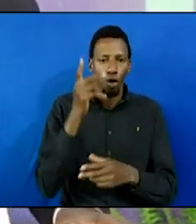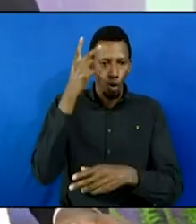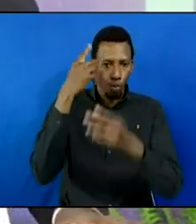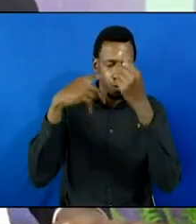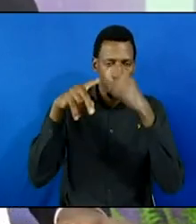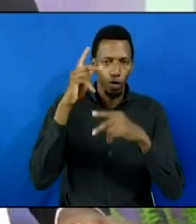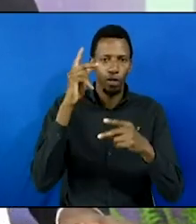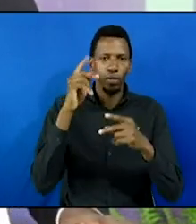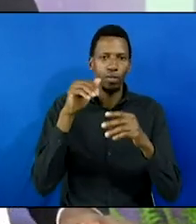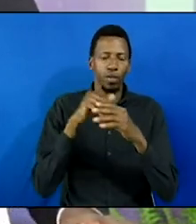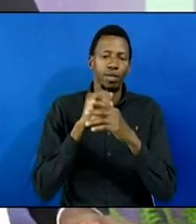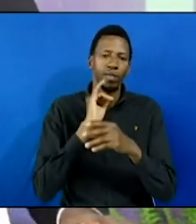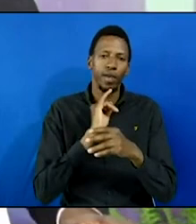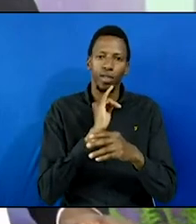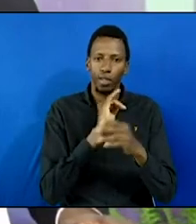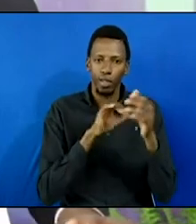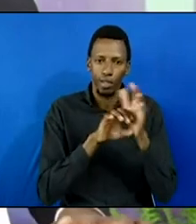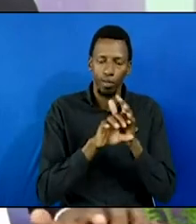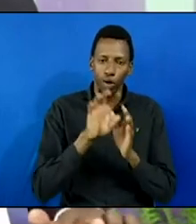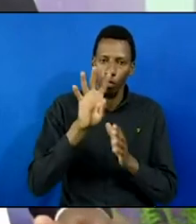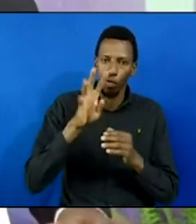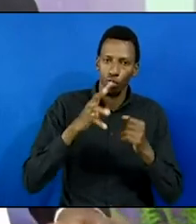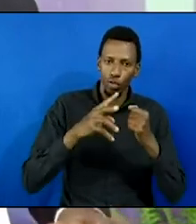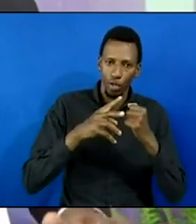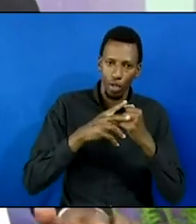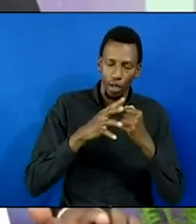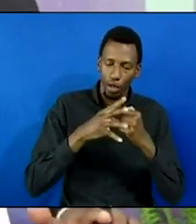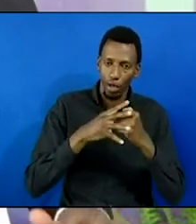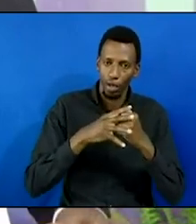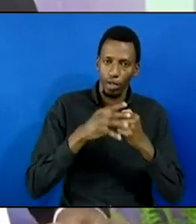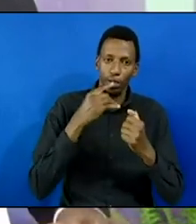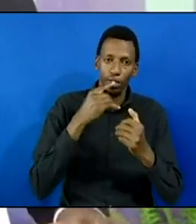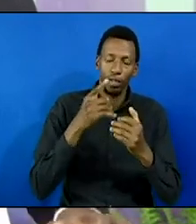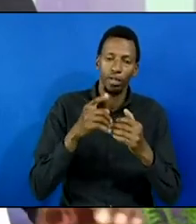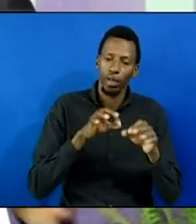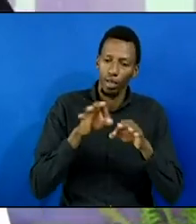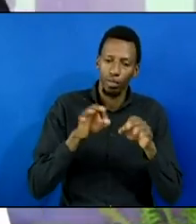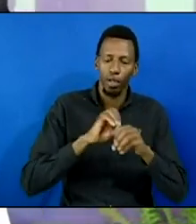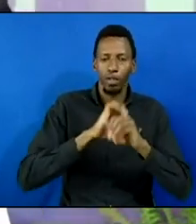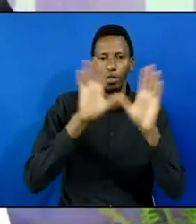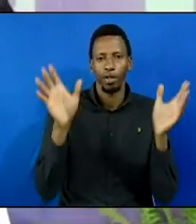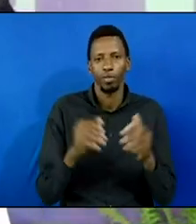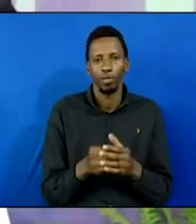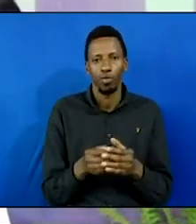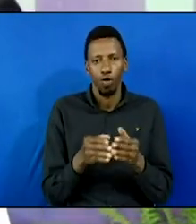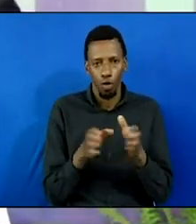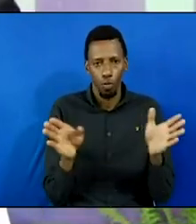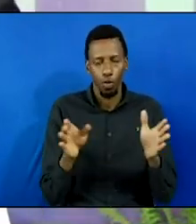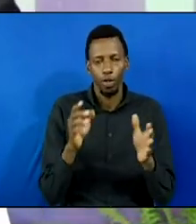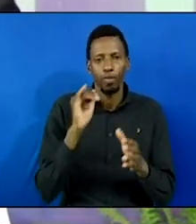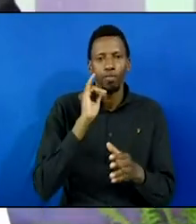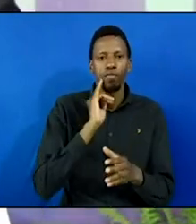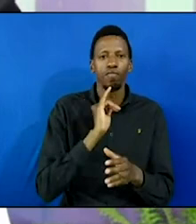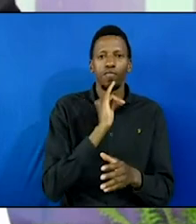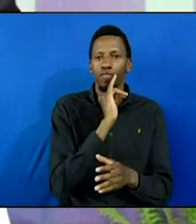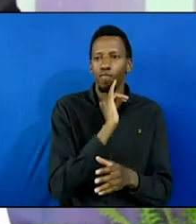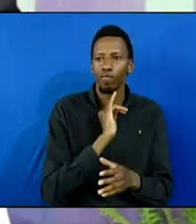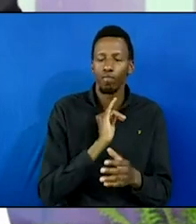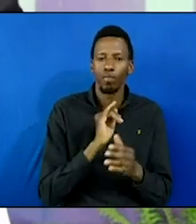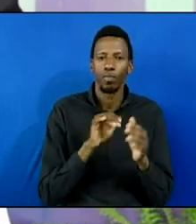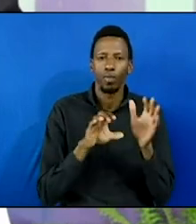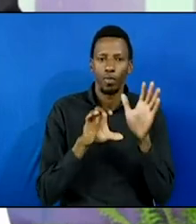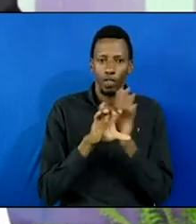Isaiah 49 and verse 14 and 17 puts it better. Come with me to the book of